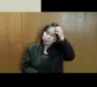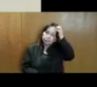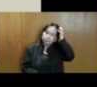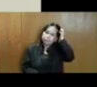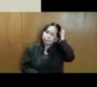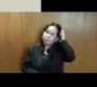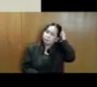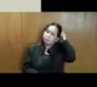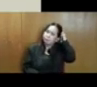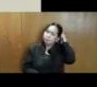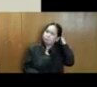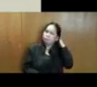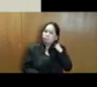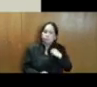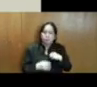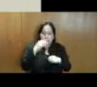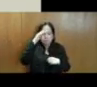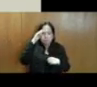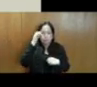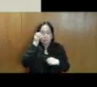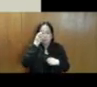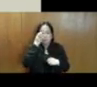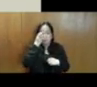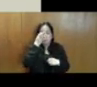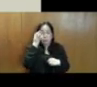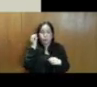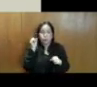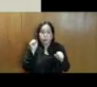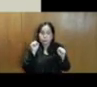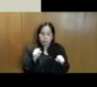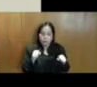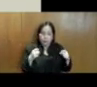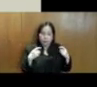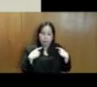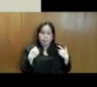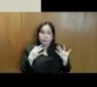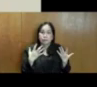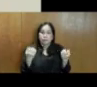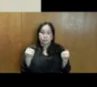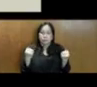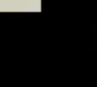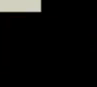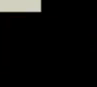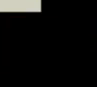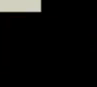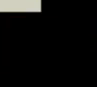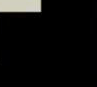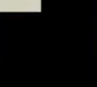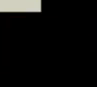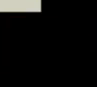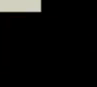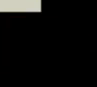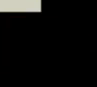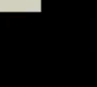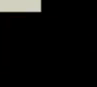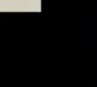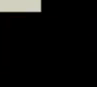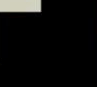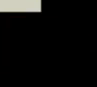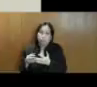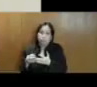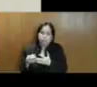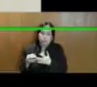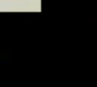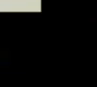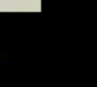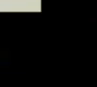All right, so again, this is trying to get at what might happen if a lot of these dirty sector jobs were to disappear. How would the option